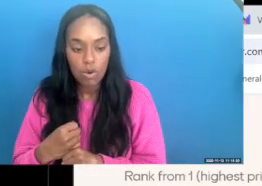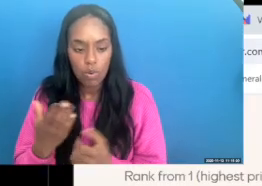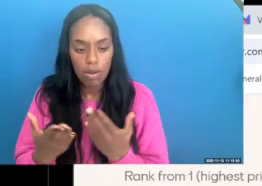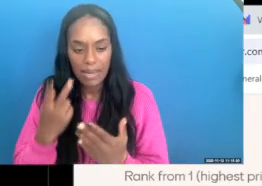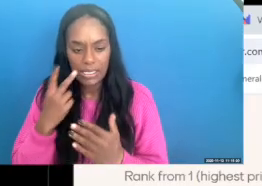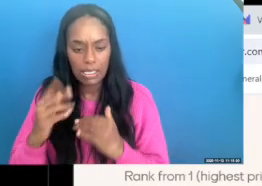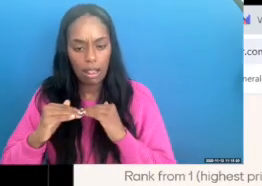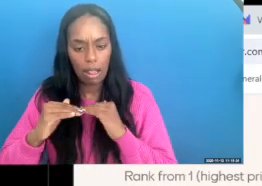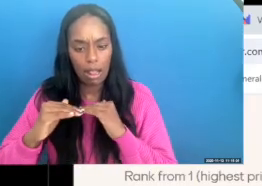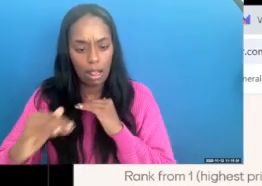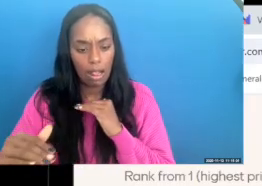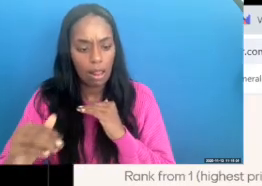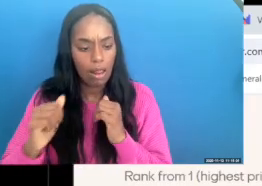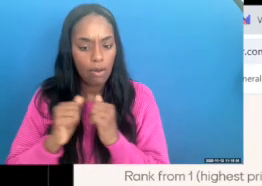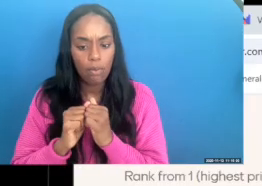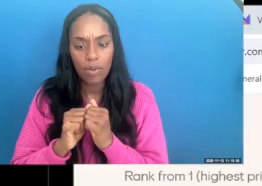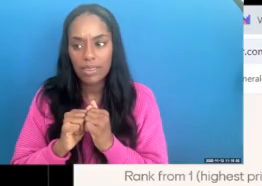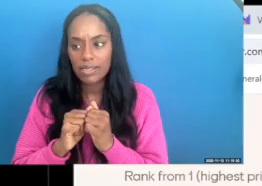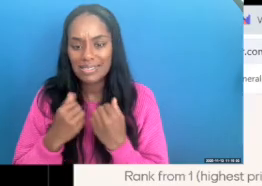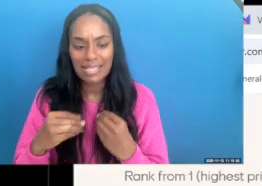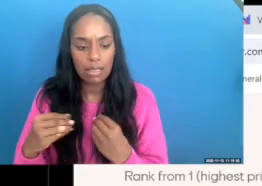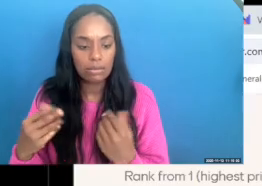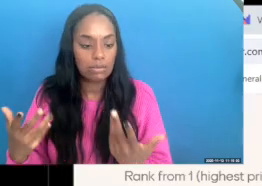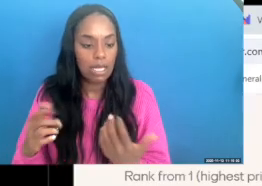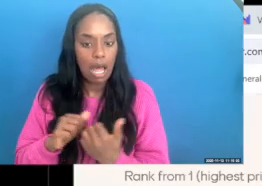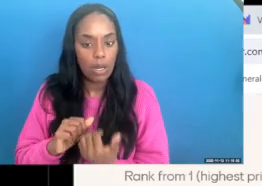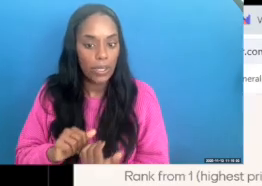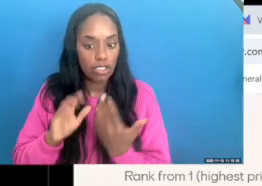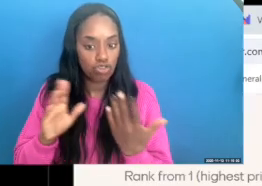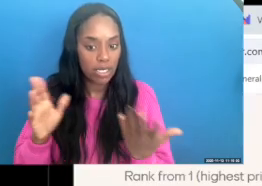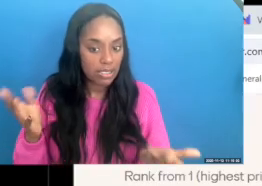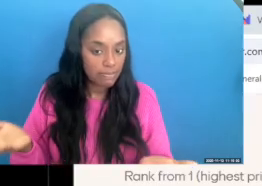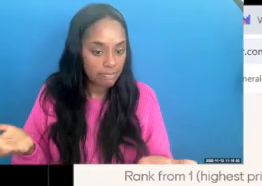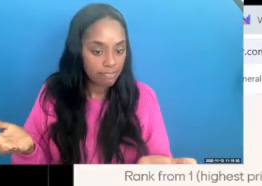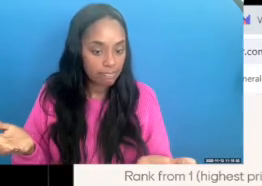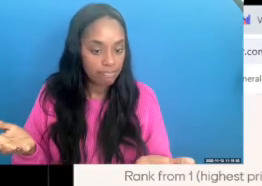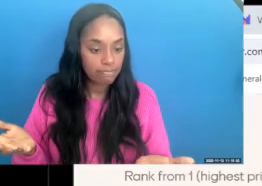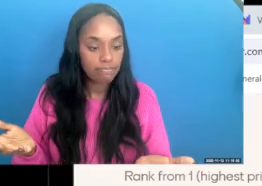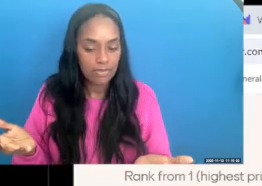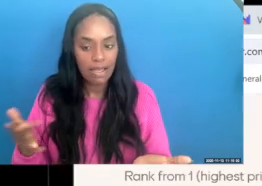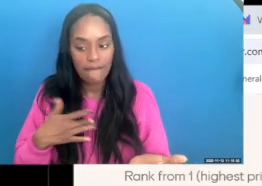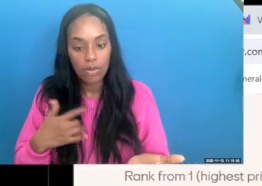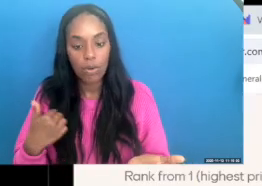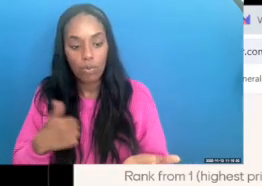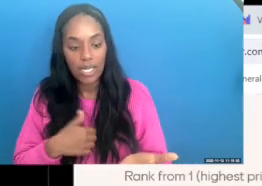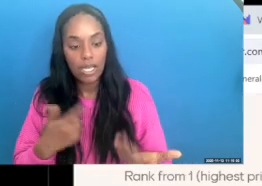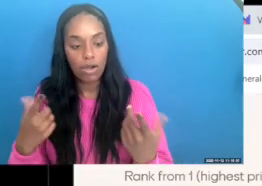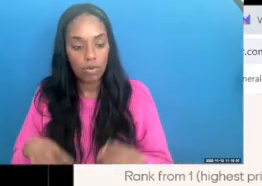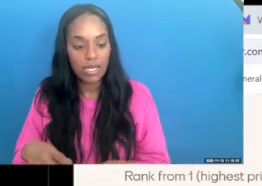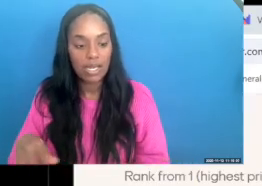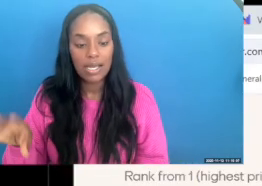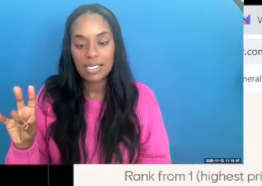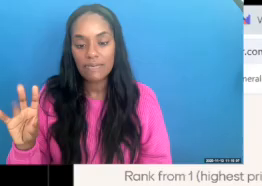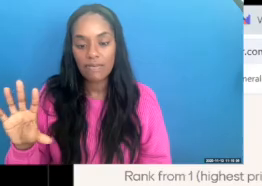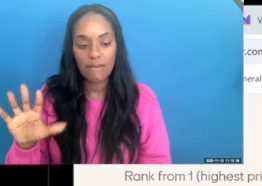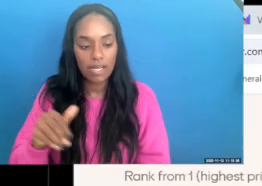near term, 1, 2, 3 years here, where we might see a plateauing in ZEV sales, and how do we arrest that? And I think Rivian